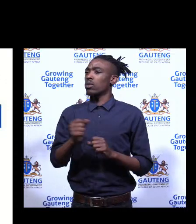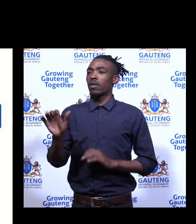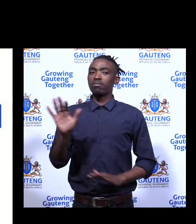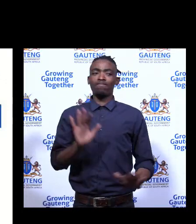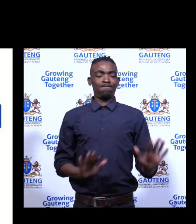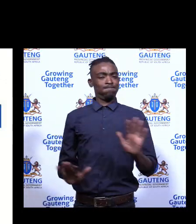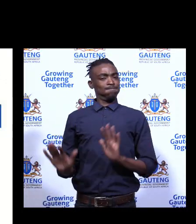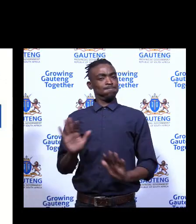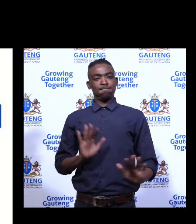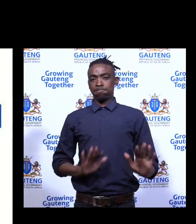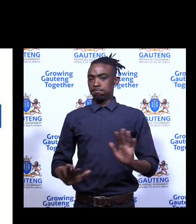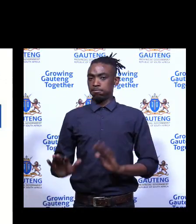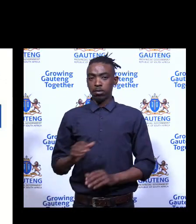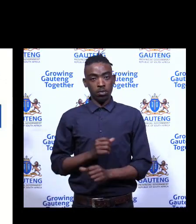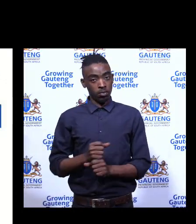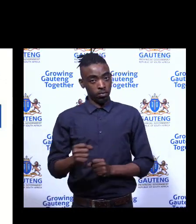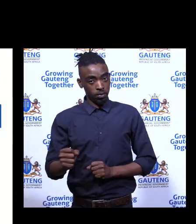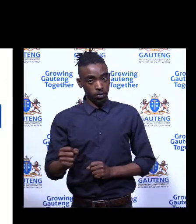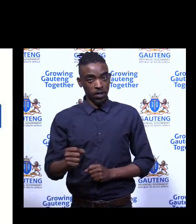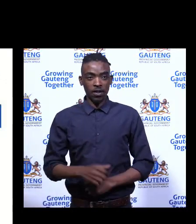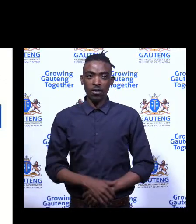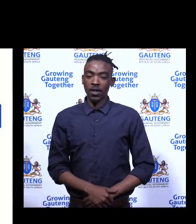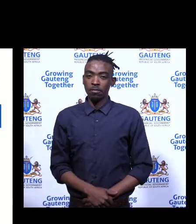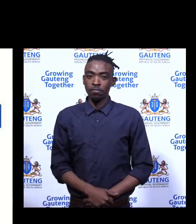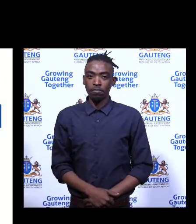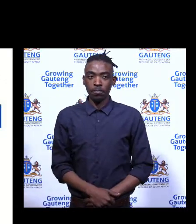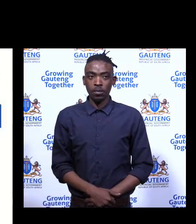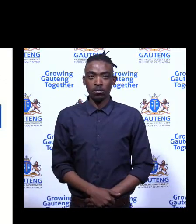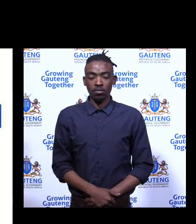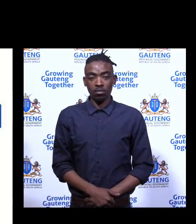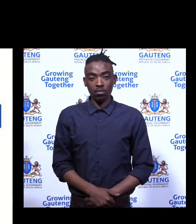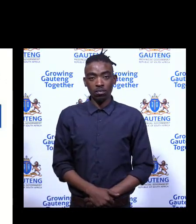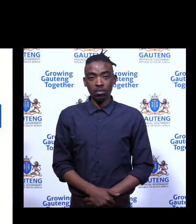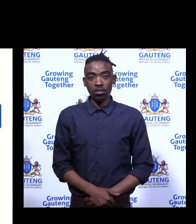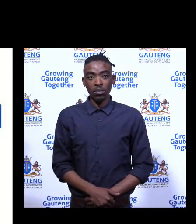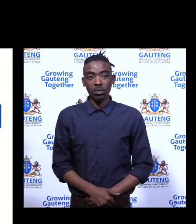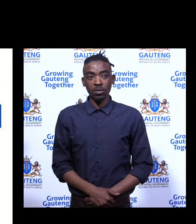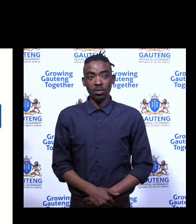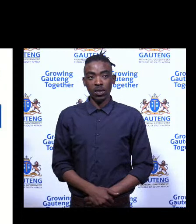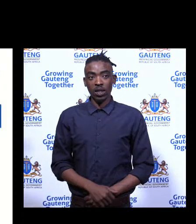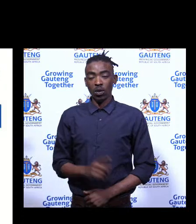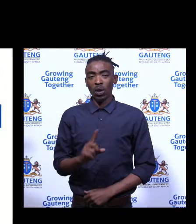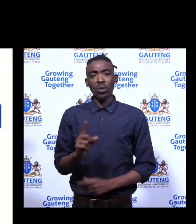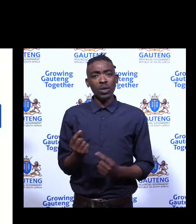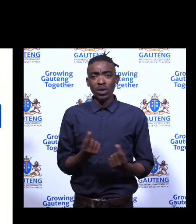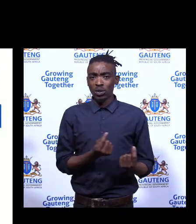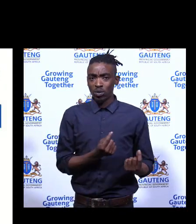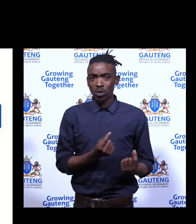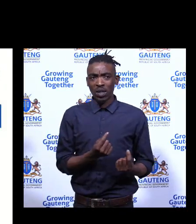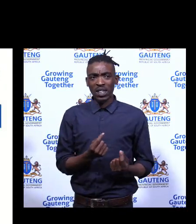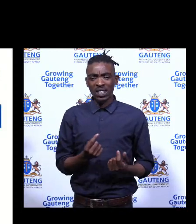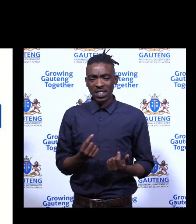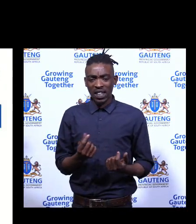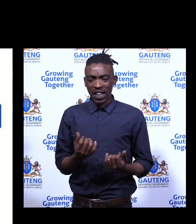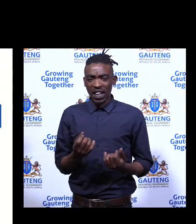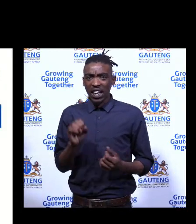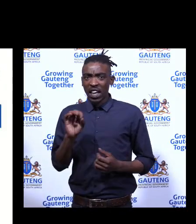that whatever we are doing further, it's really a futility of care. It means it won't bring